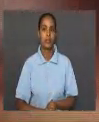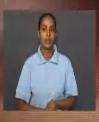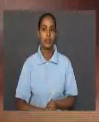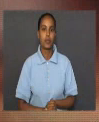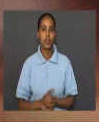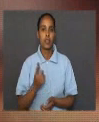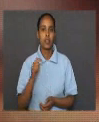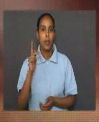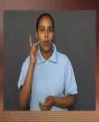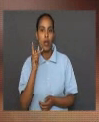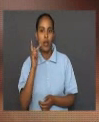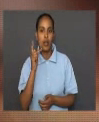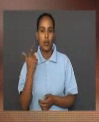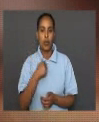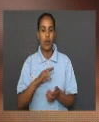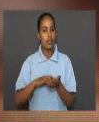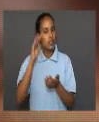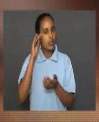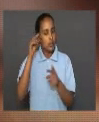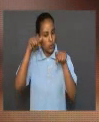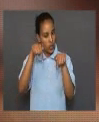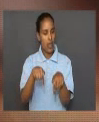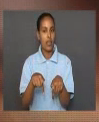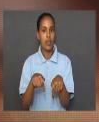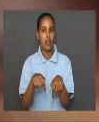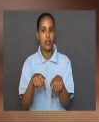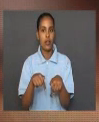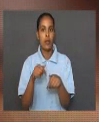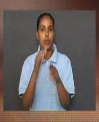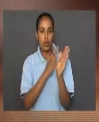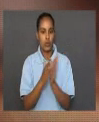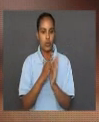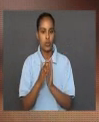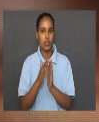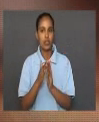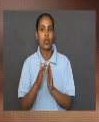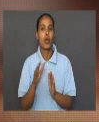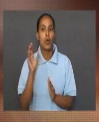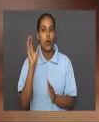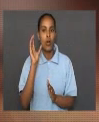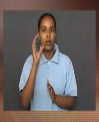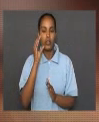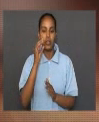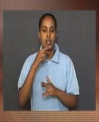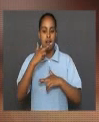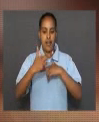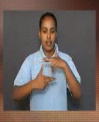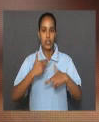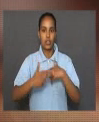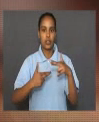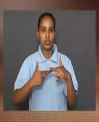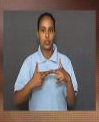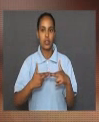The polymers we are studying today, produced by the condensation reaction